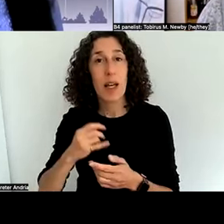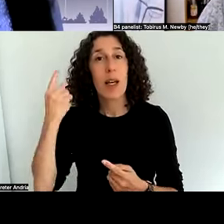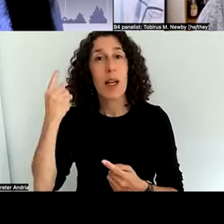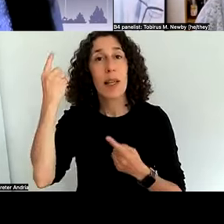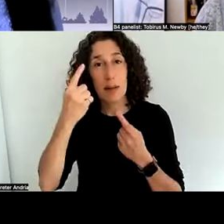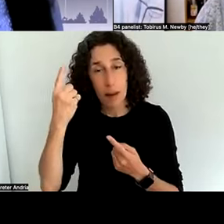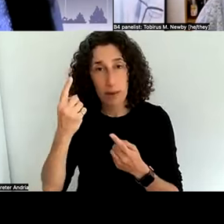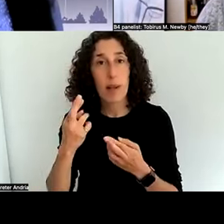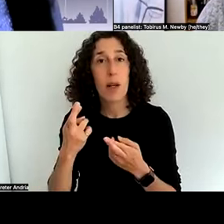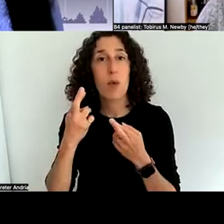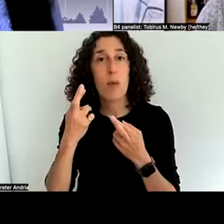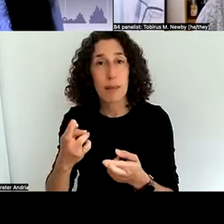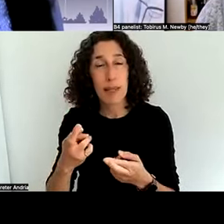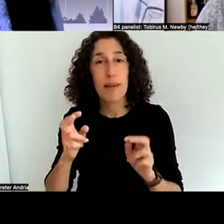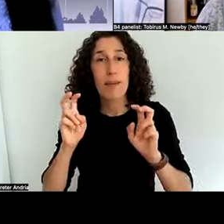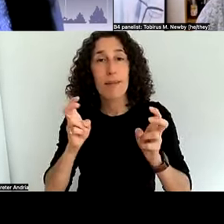about policing and community safety.